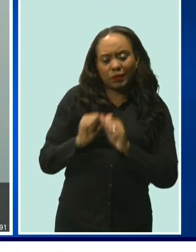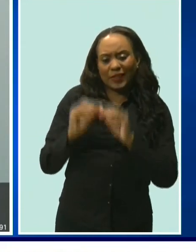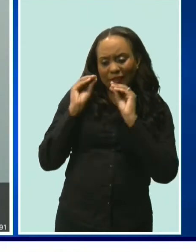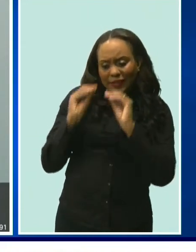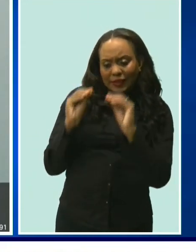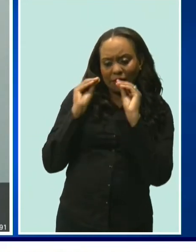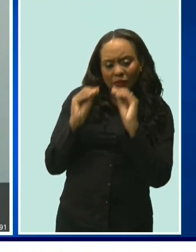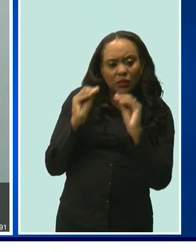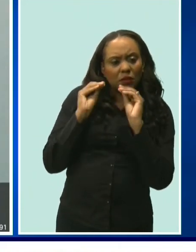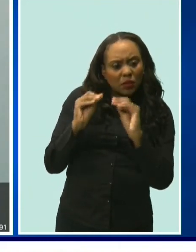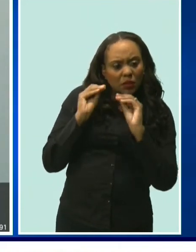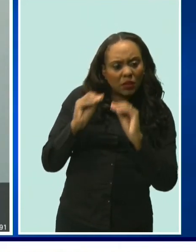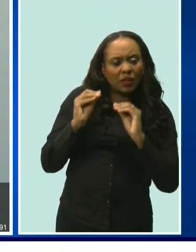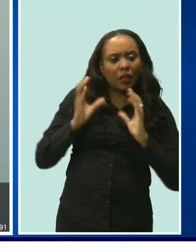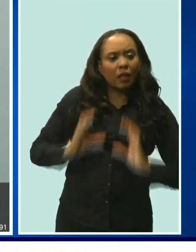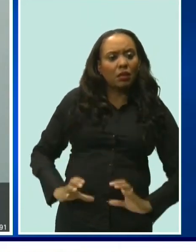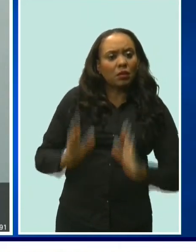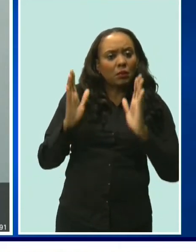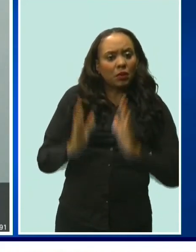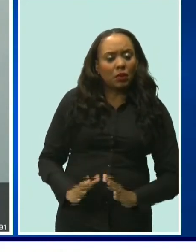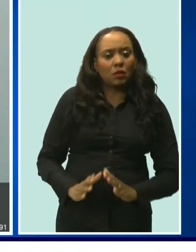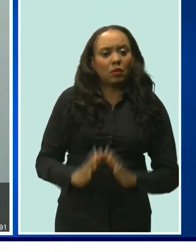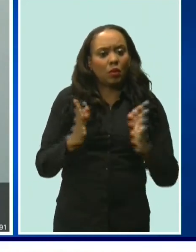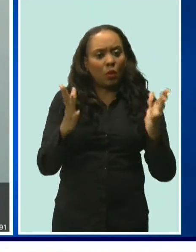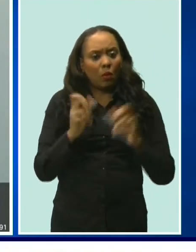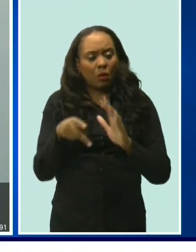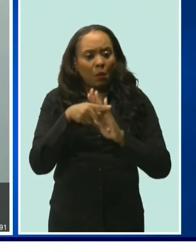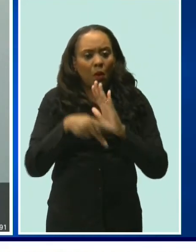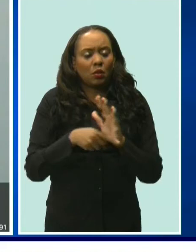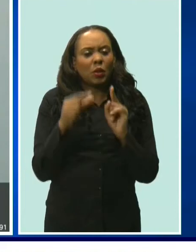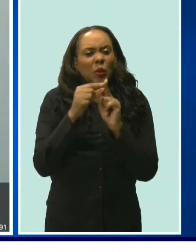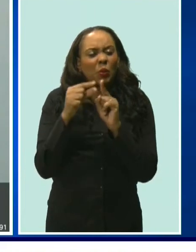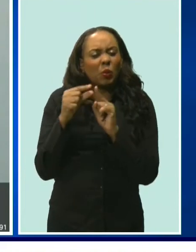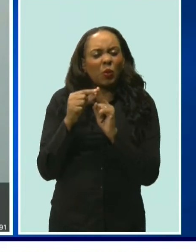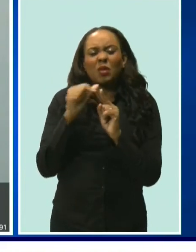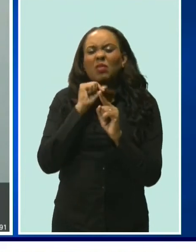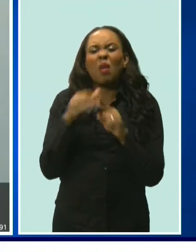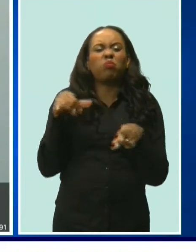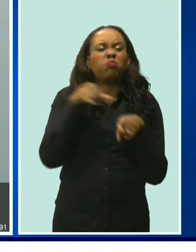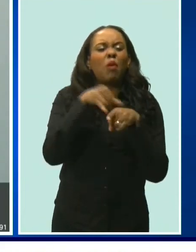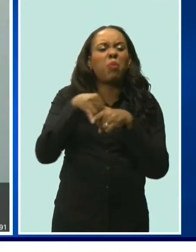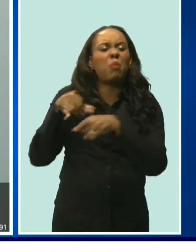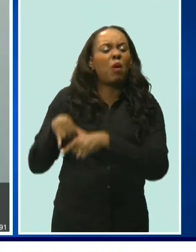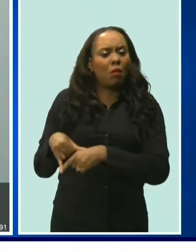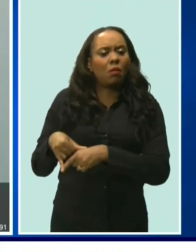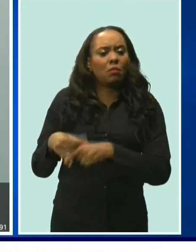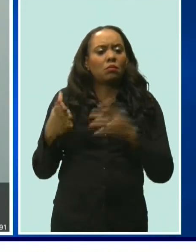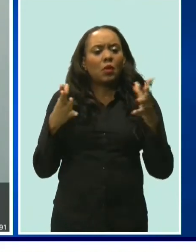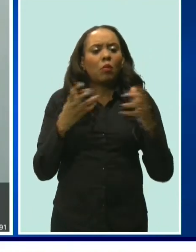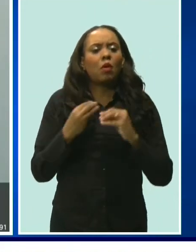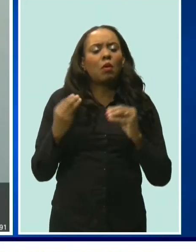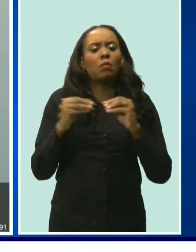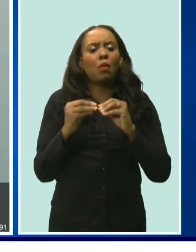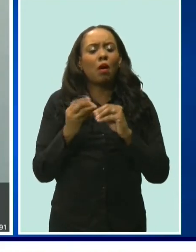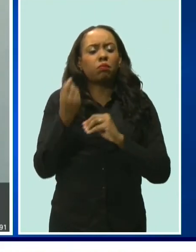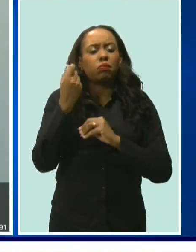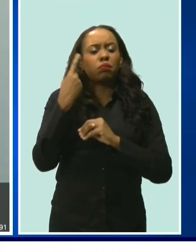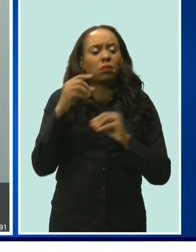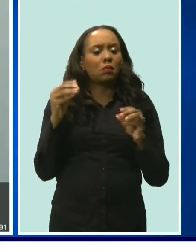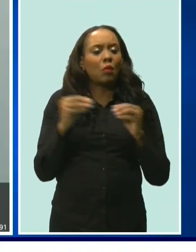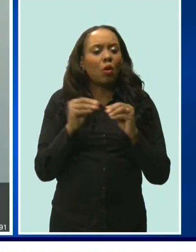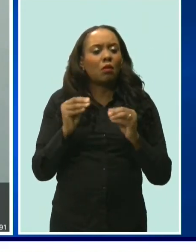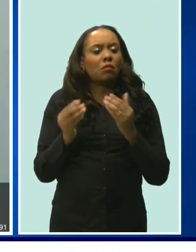educate their customers and to make policy wording, I would say more user friendly or